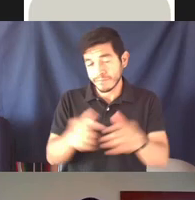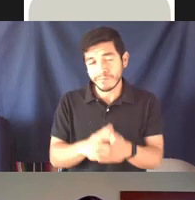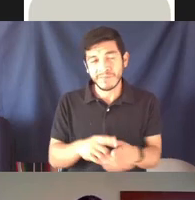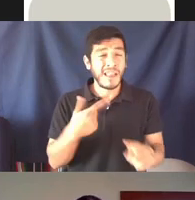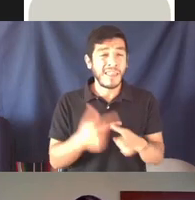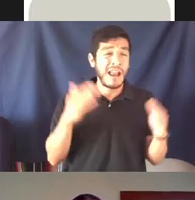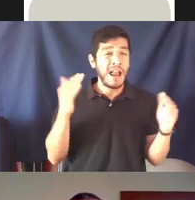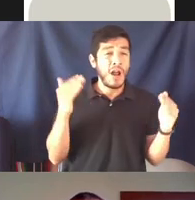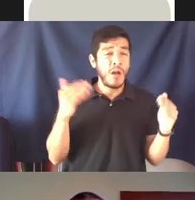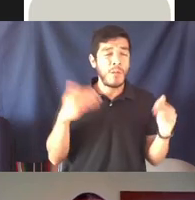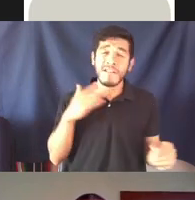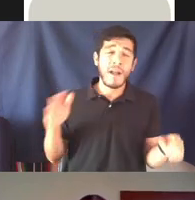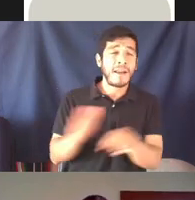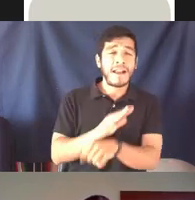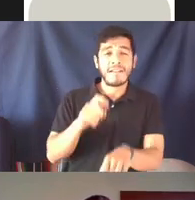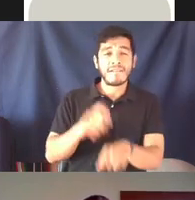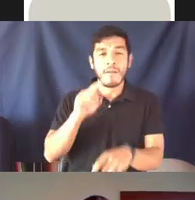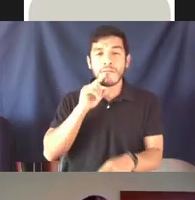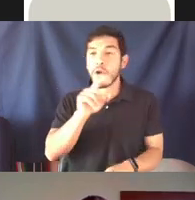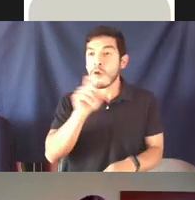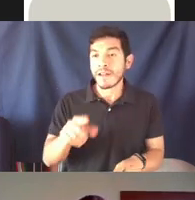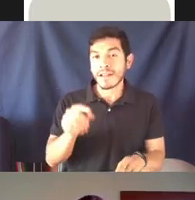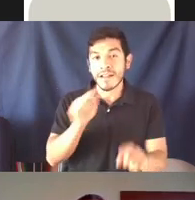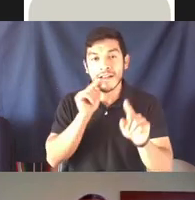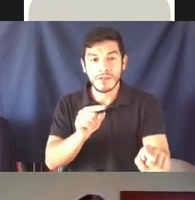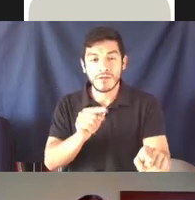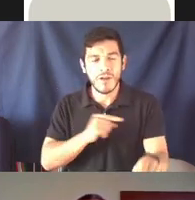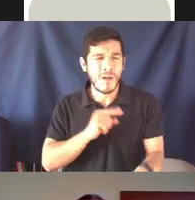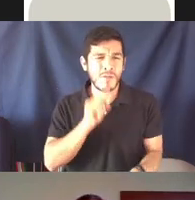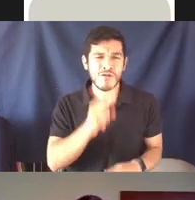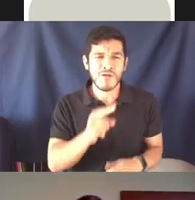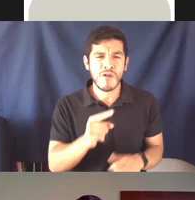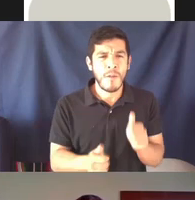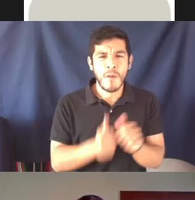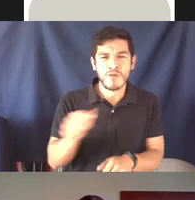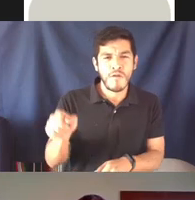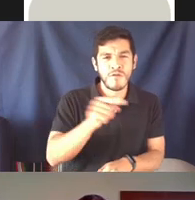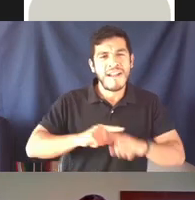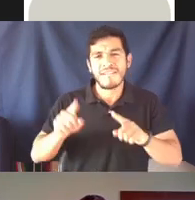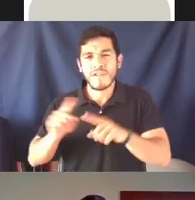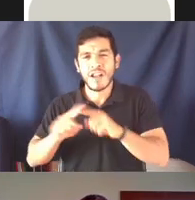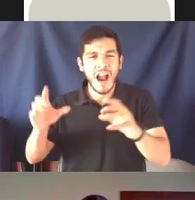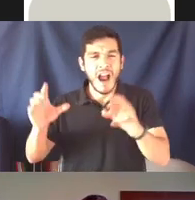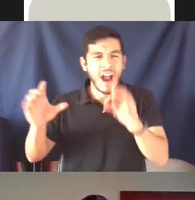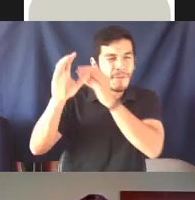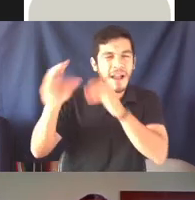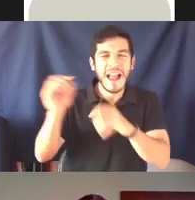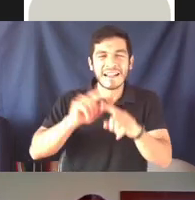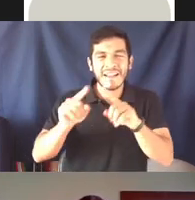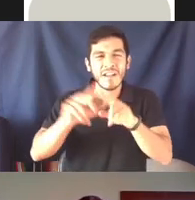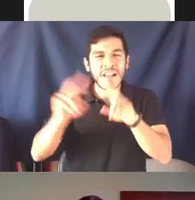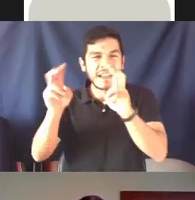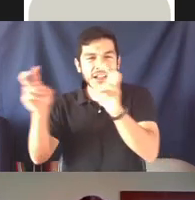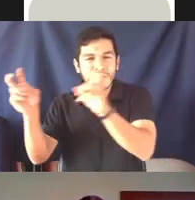and I'm sure all of you have different contexts and issues that have bubbled up in your work over the last year. So I'm hoping